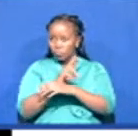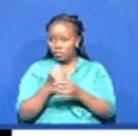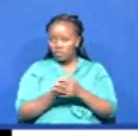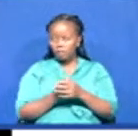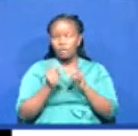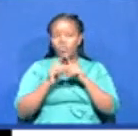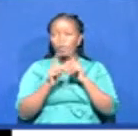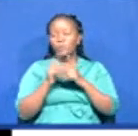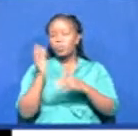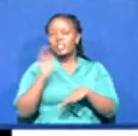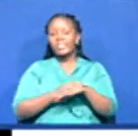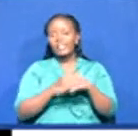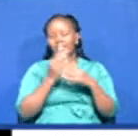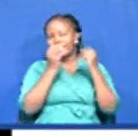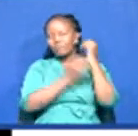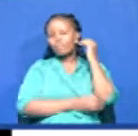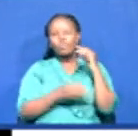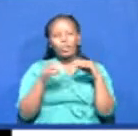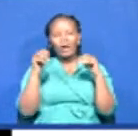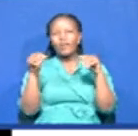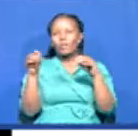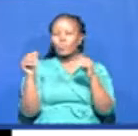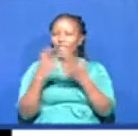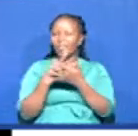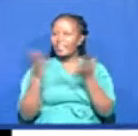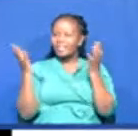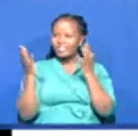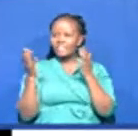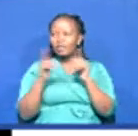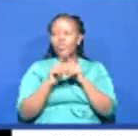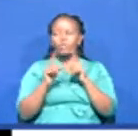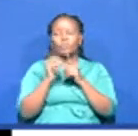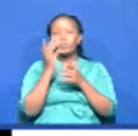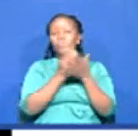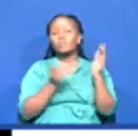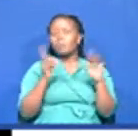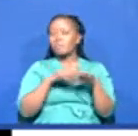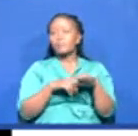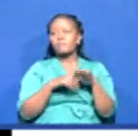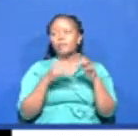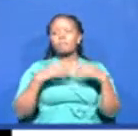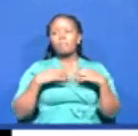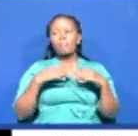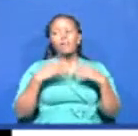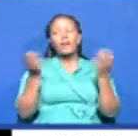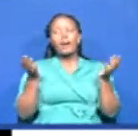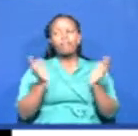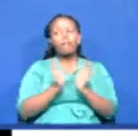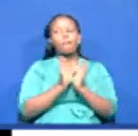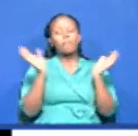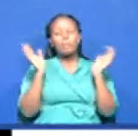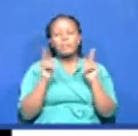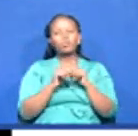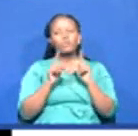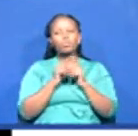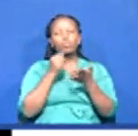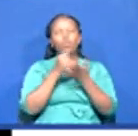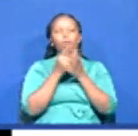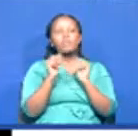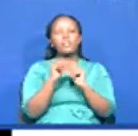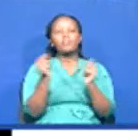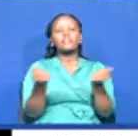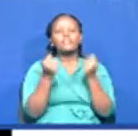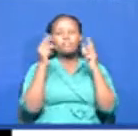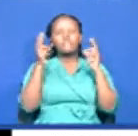quality goods at an excessive price and are sometimes exposed to public to health and safety issues. Government